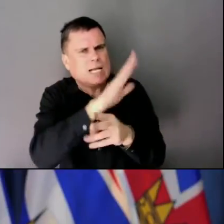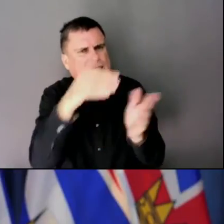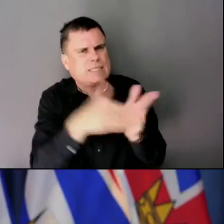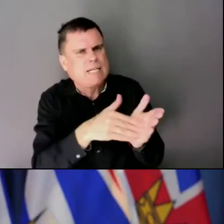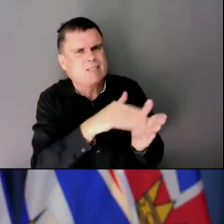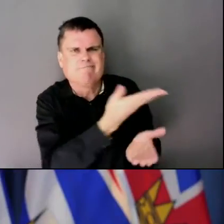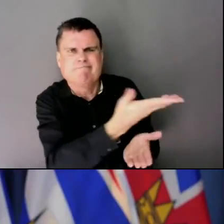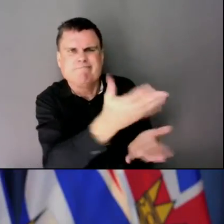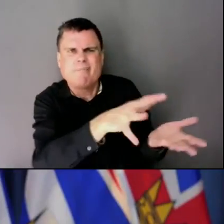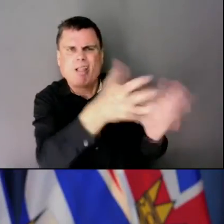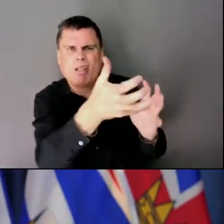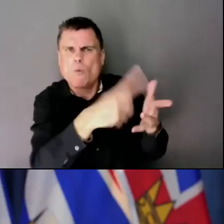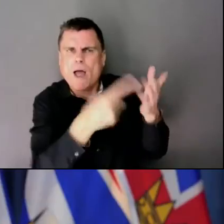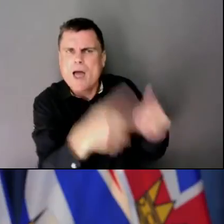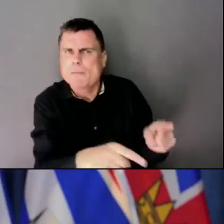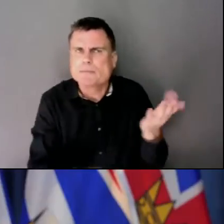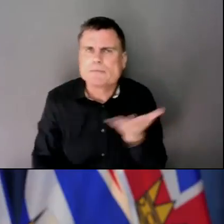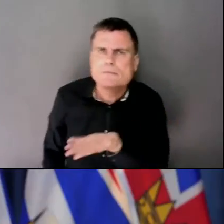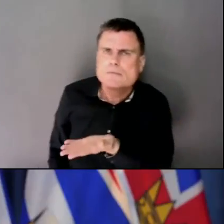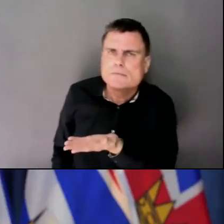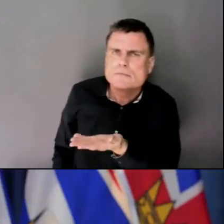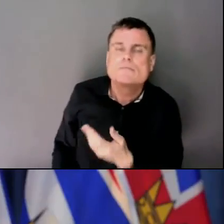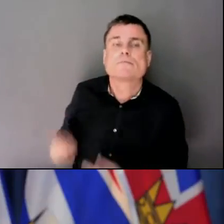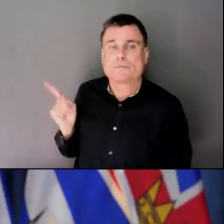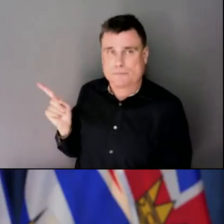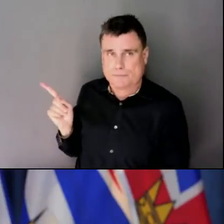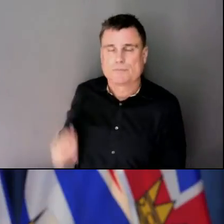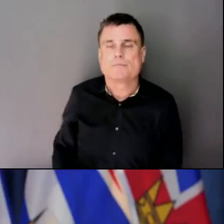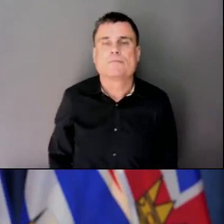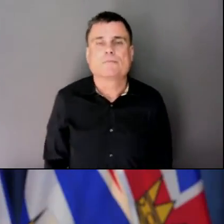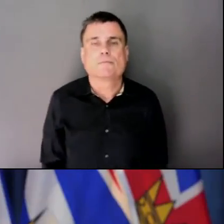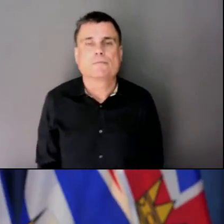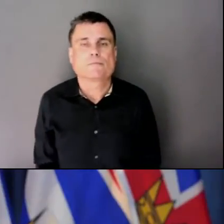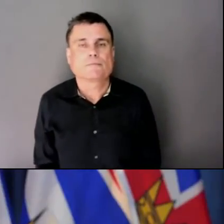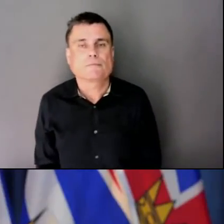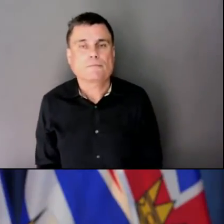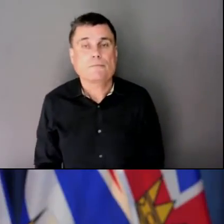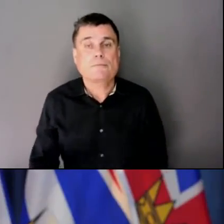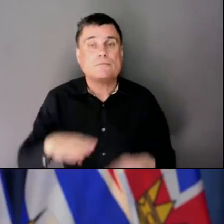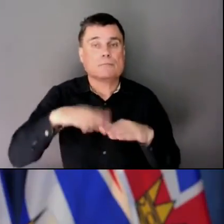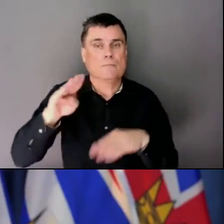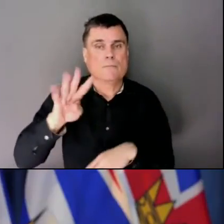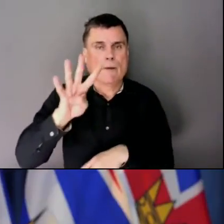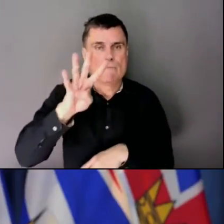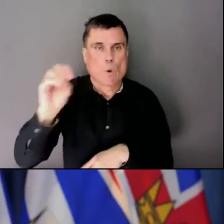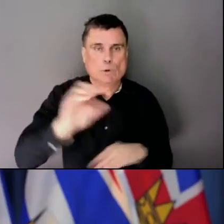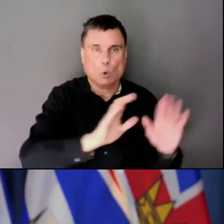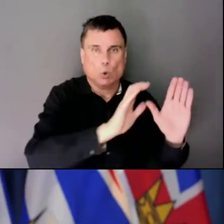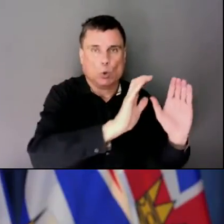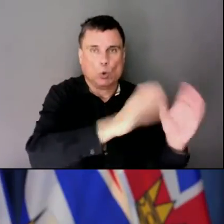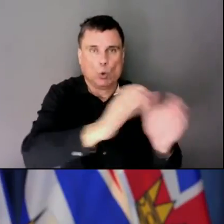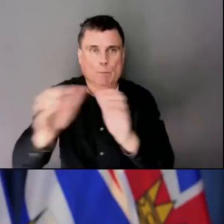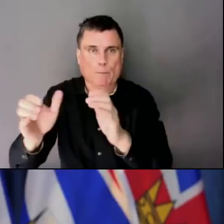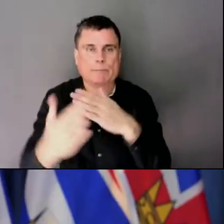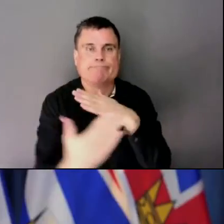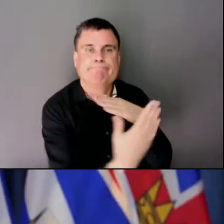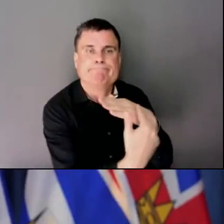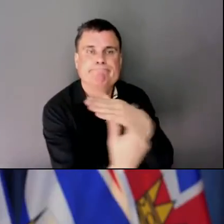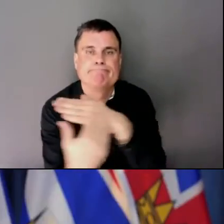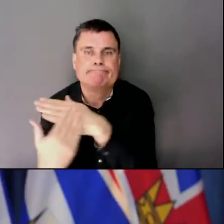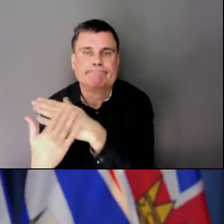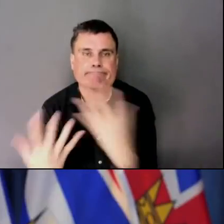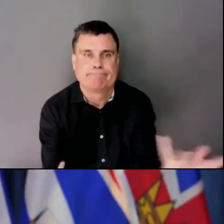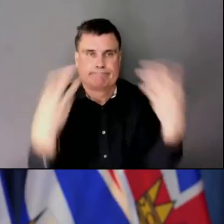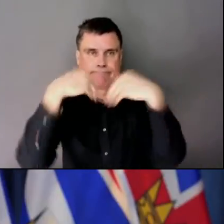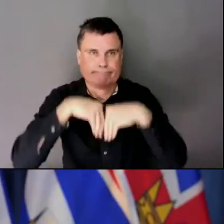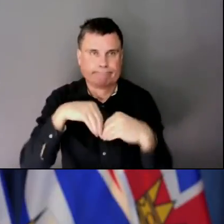in the sense that I think more than 40 groups were consulted as to the kind of services that were provided. It was intended to inform